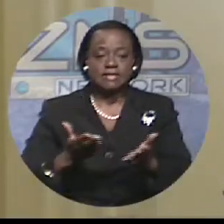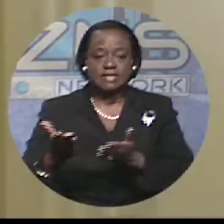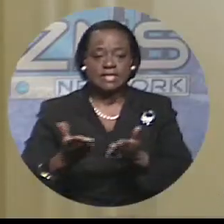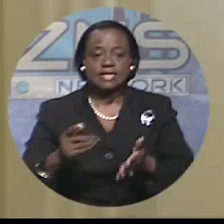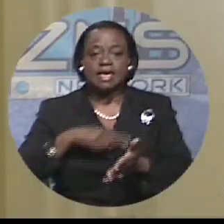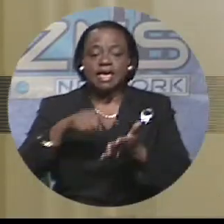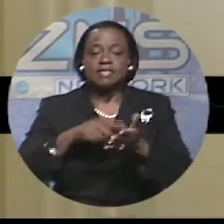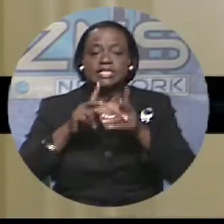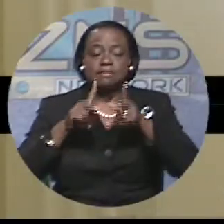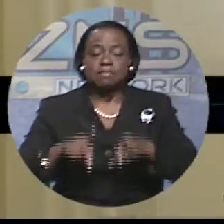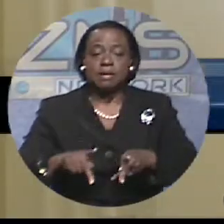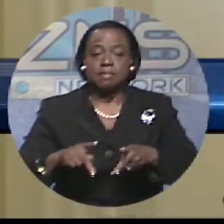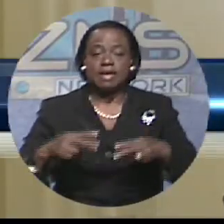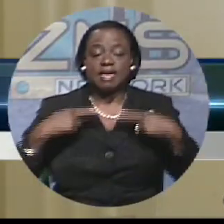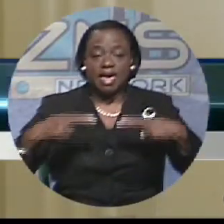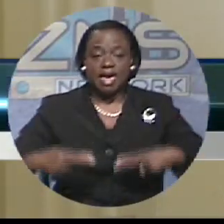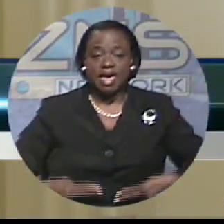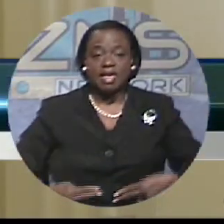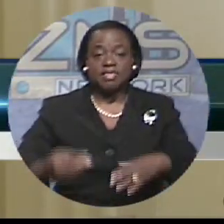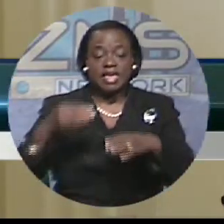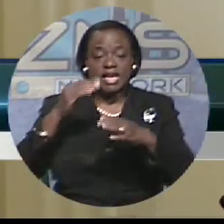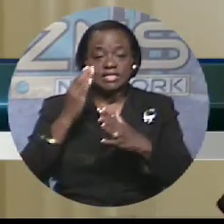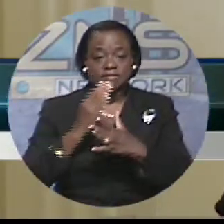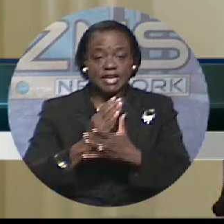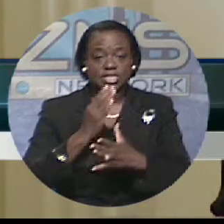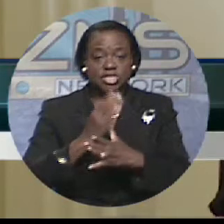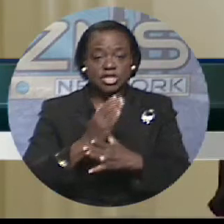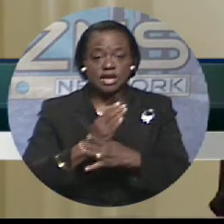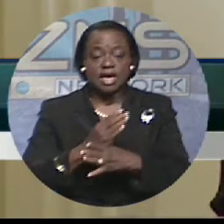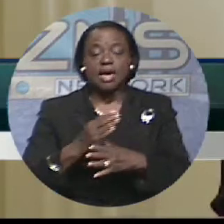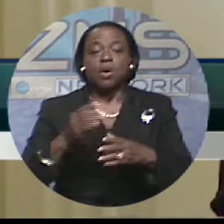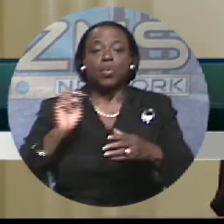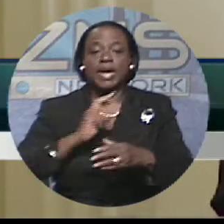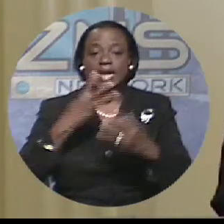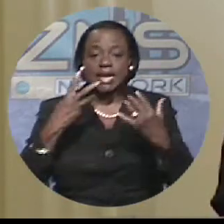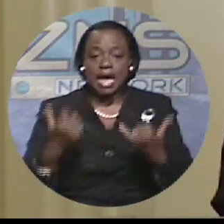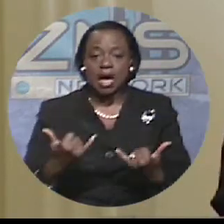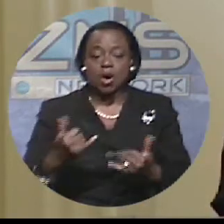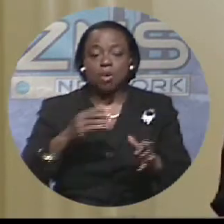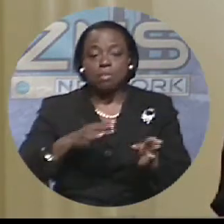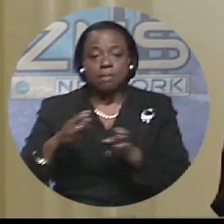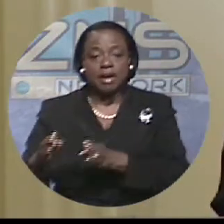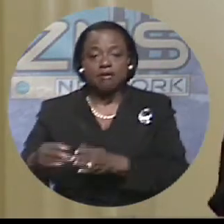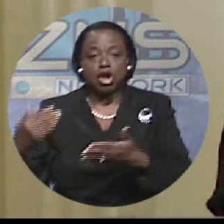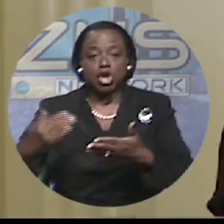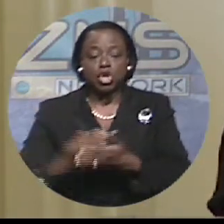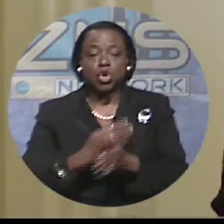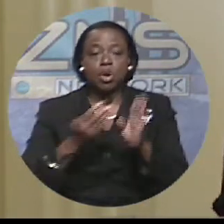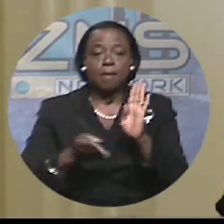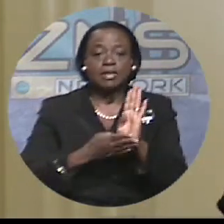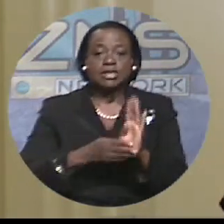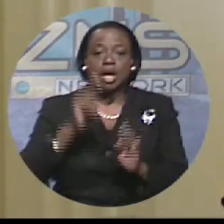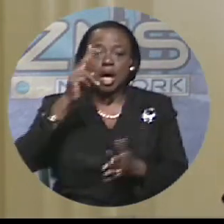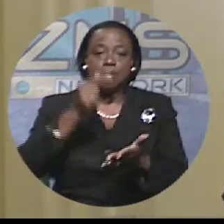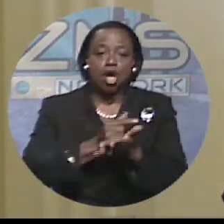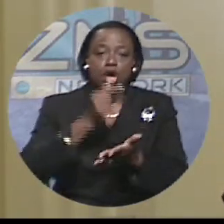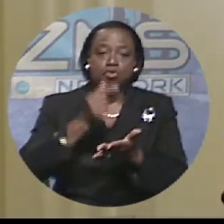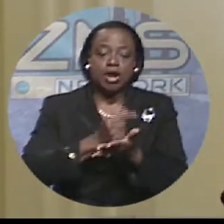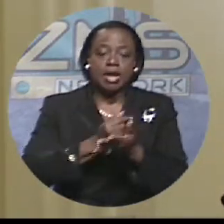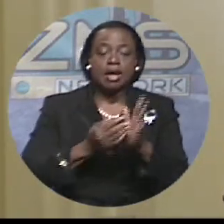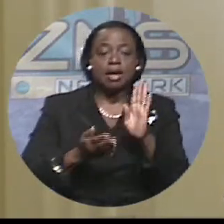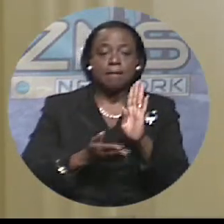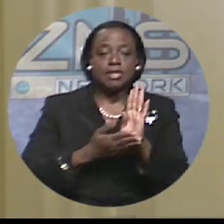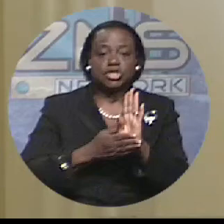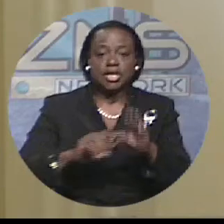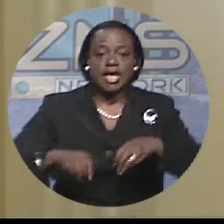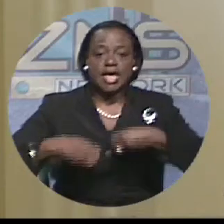is resulting in us having to prepare new budgets and upgrade our budgeting. It gives